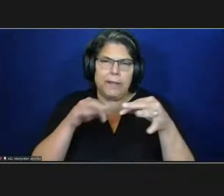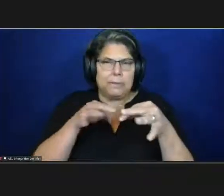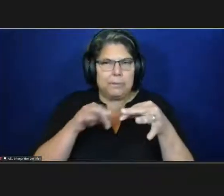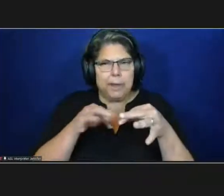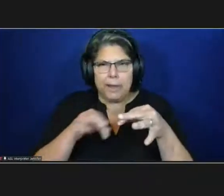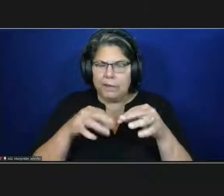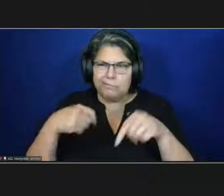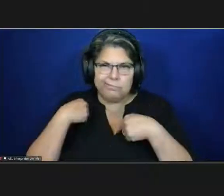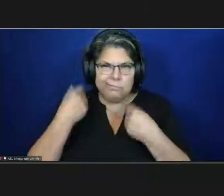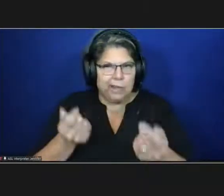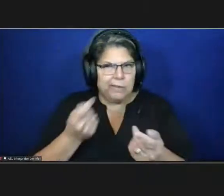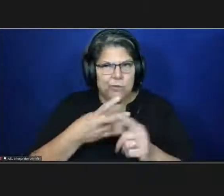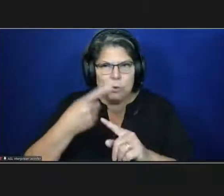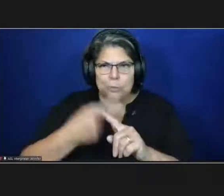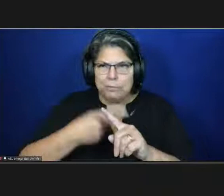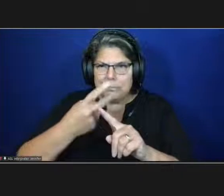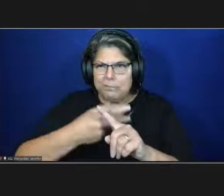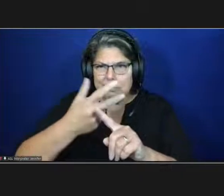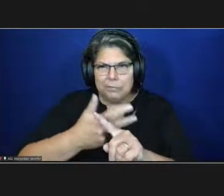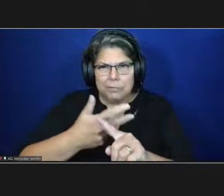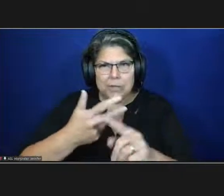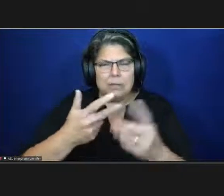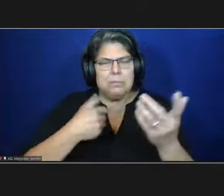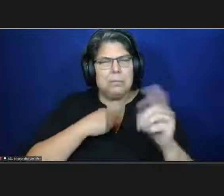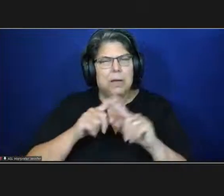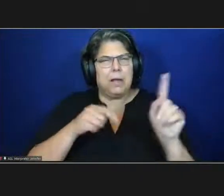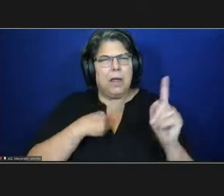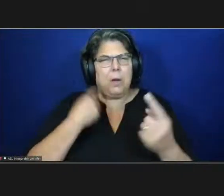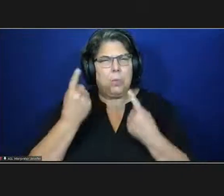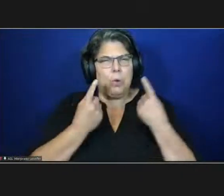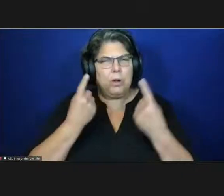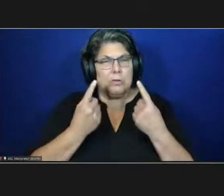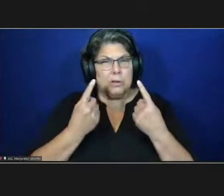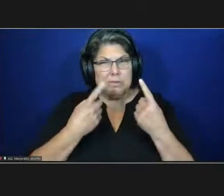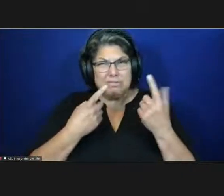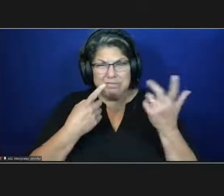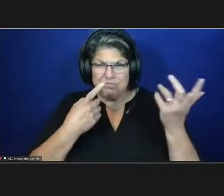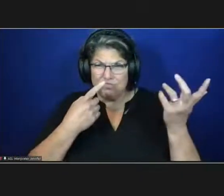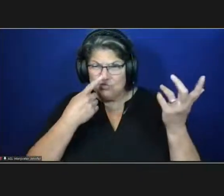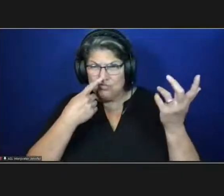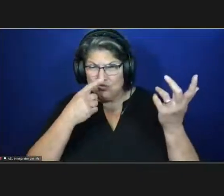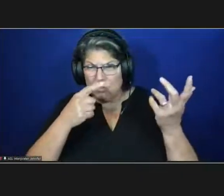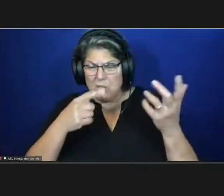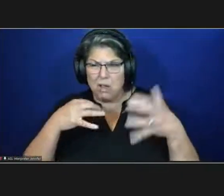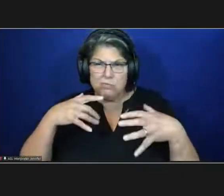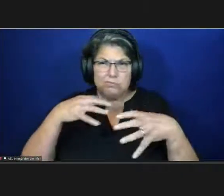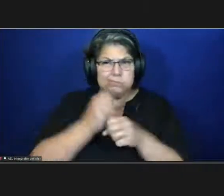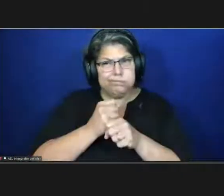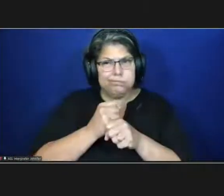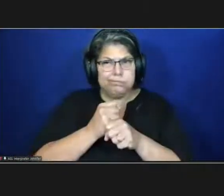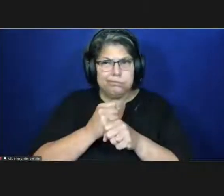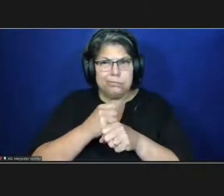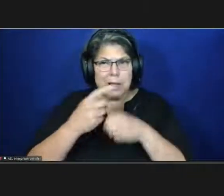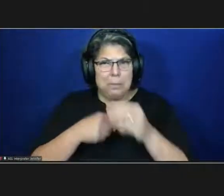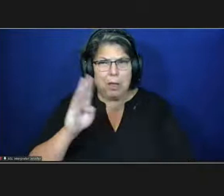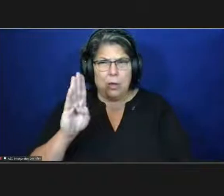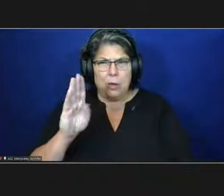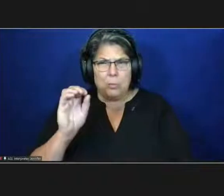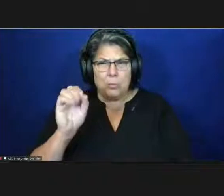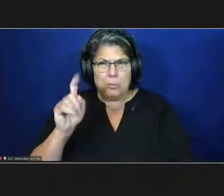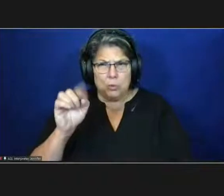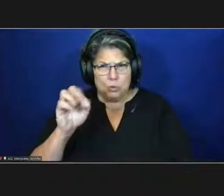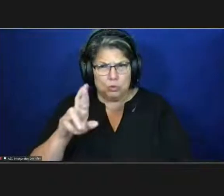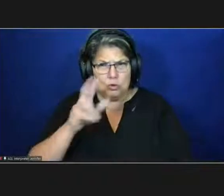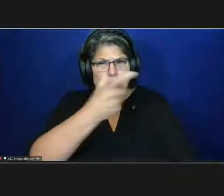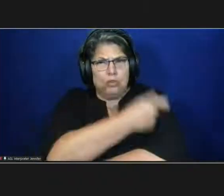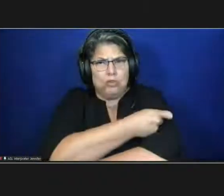last couple months, but I was wondering if we could just get kind of a summary update about the booster shots right